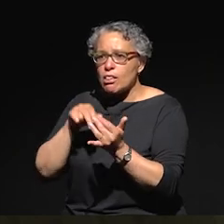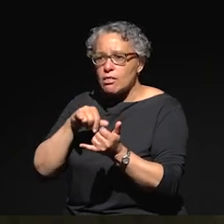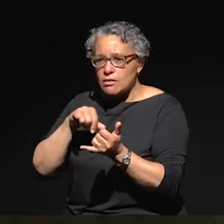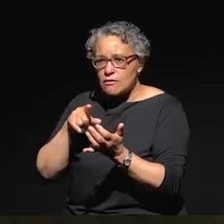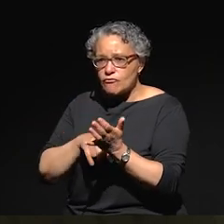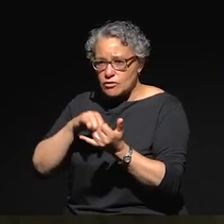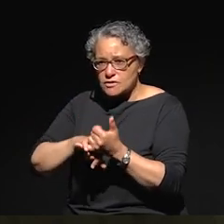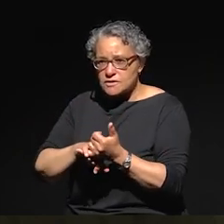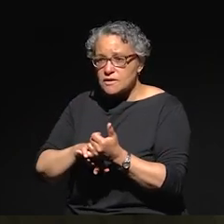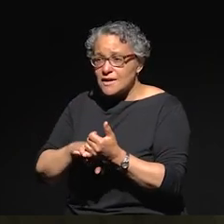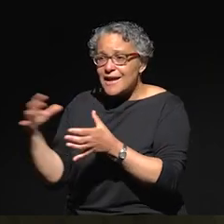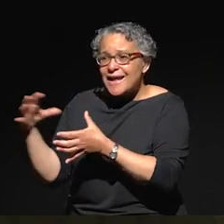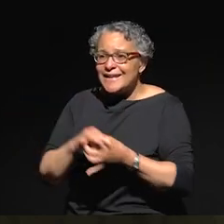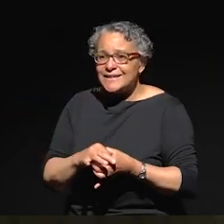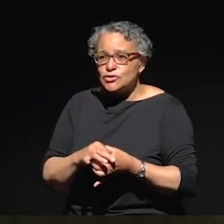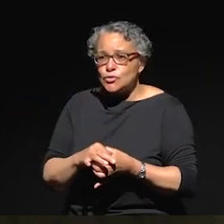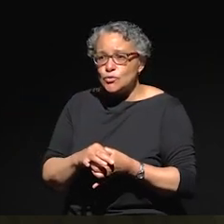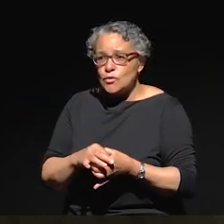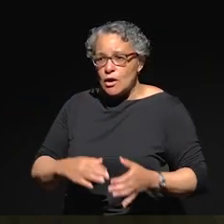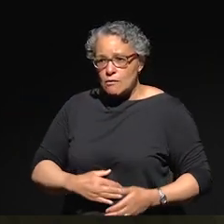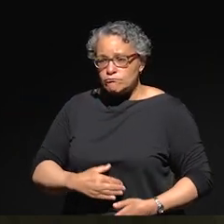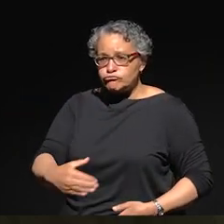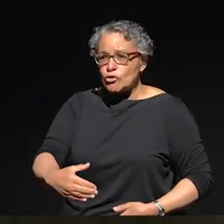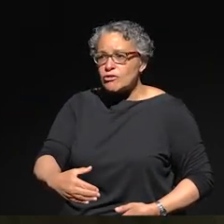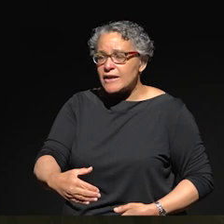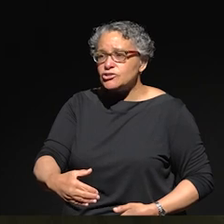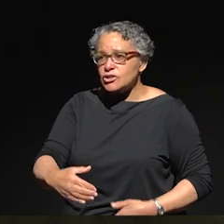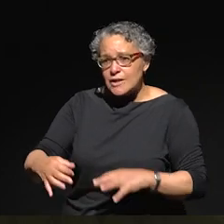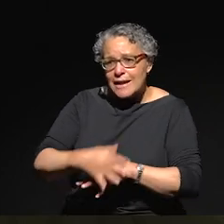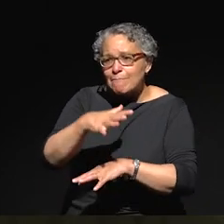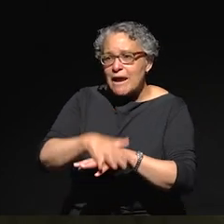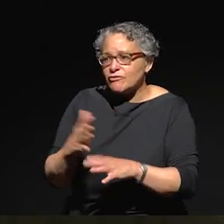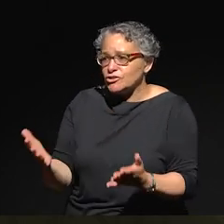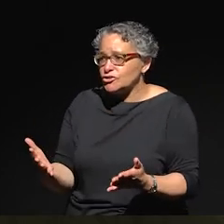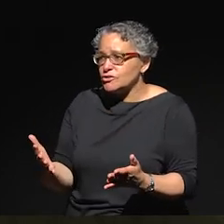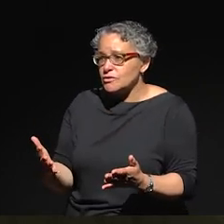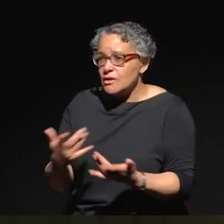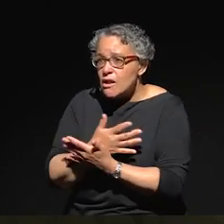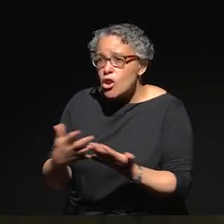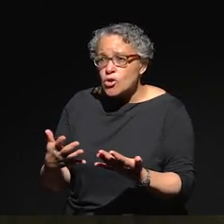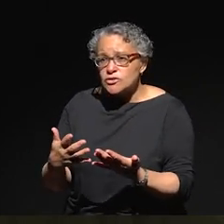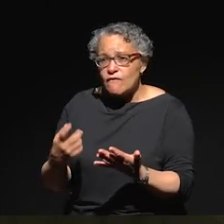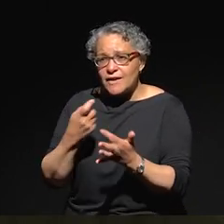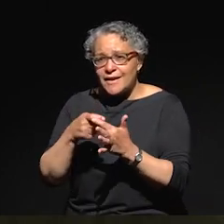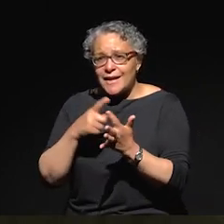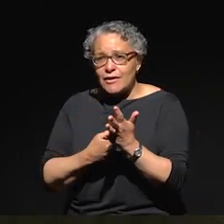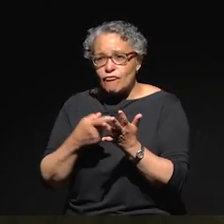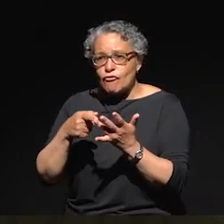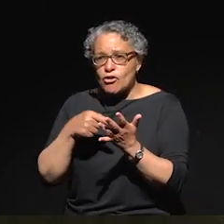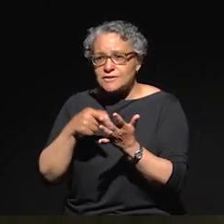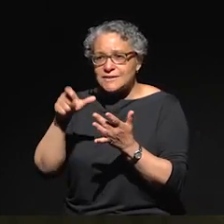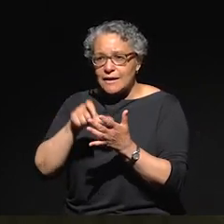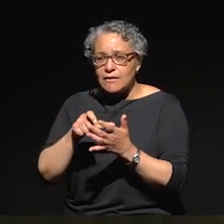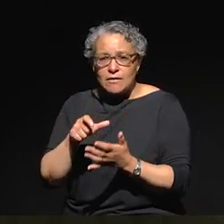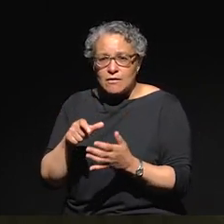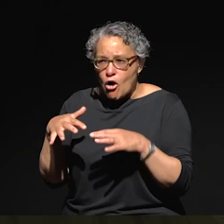association of procreation, of marriage, but especially making babies. So there's a lot of these erotic undertones here. Whether this is actually by Raphael,